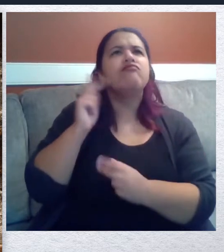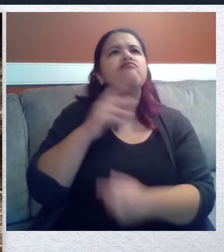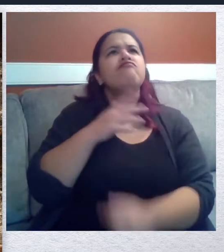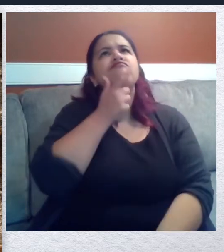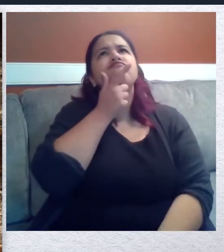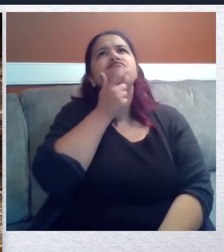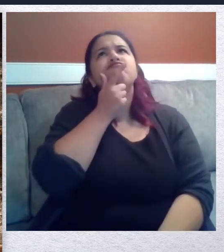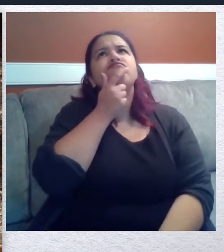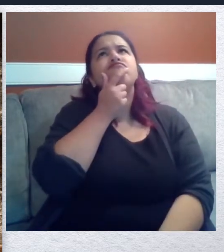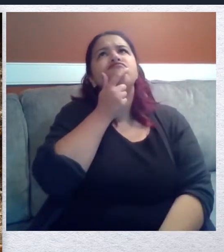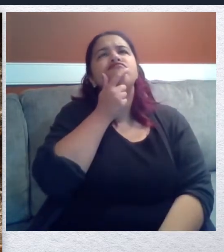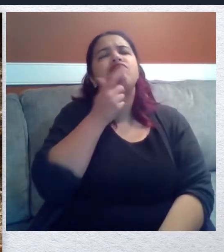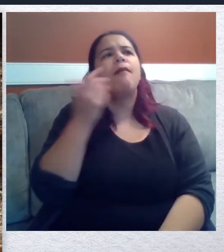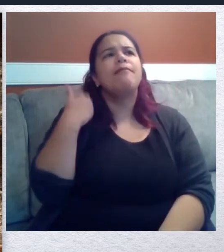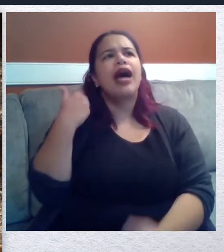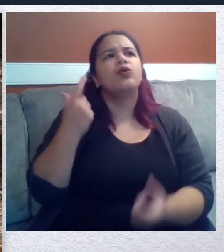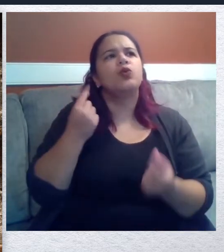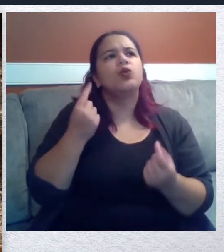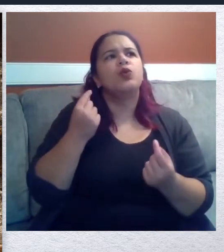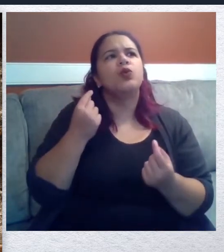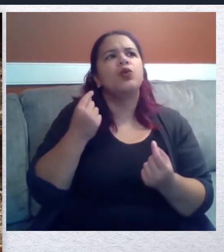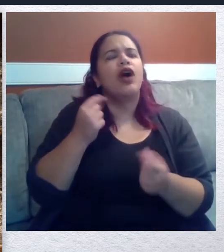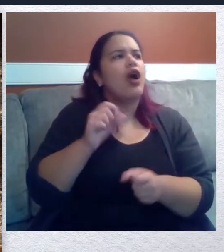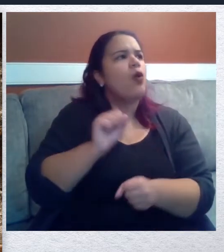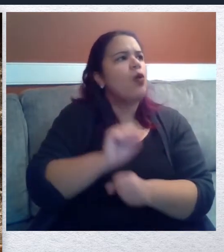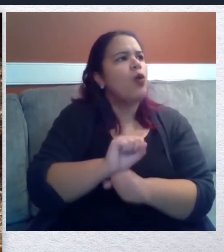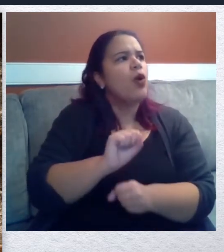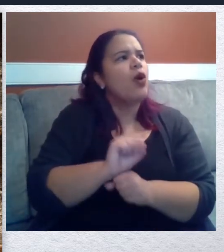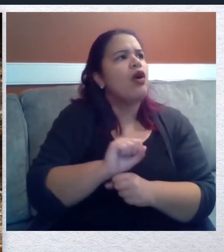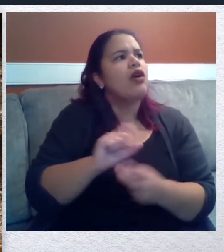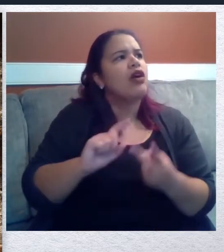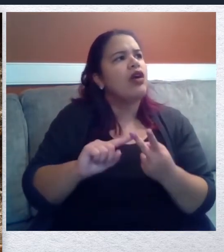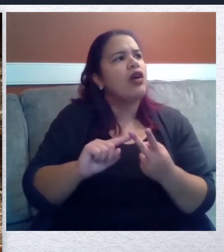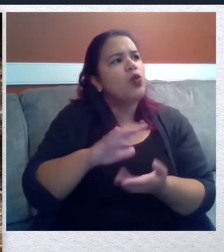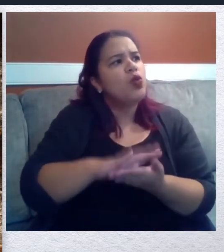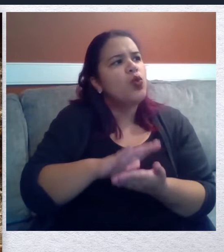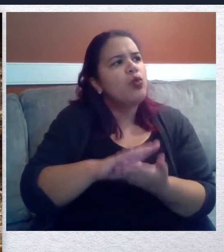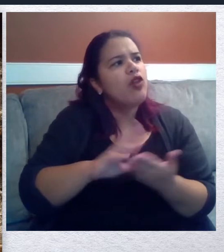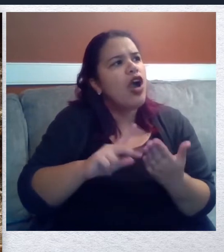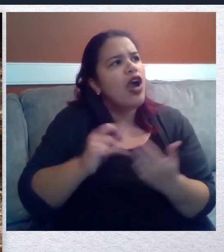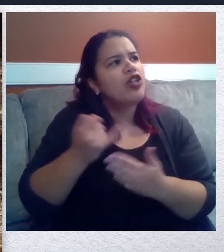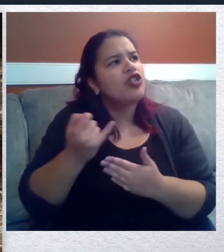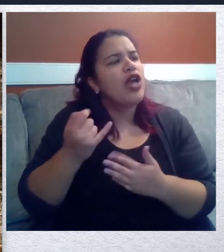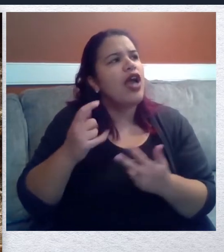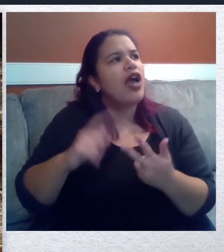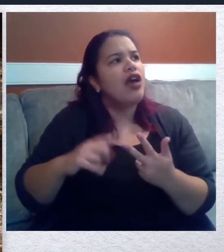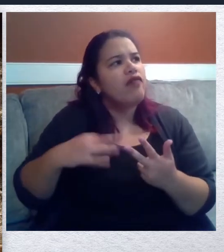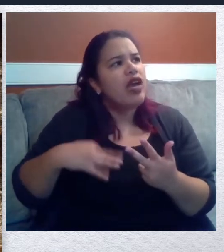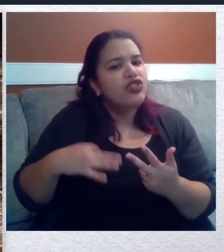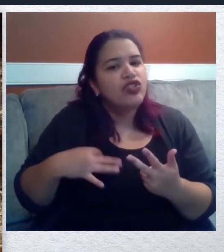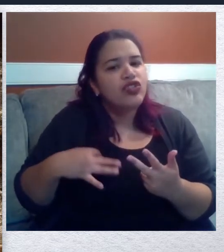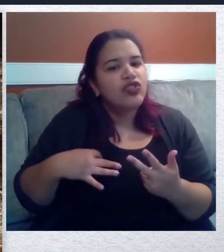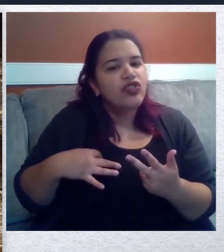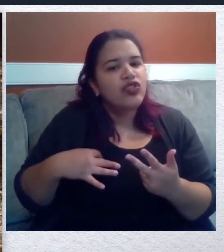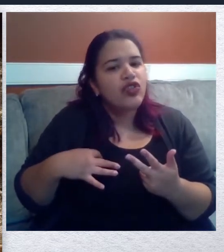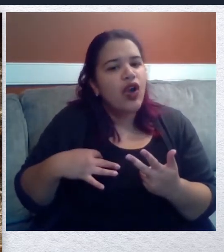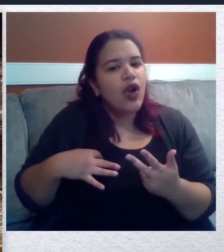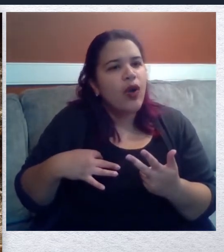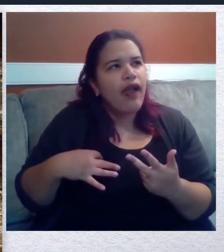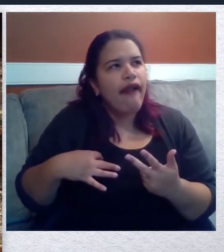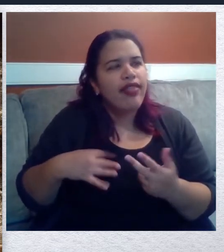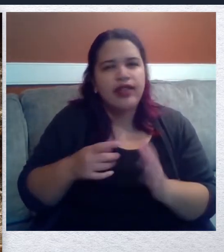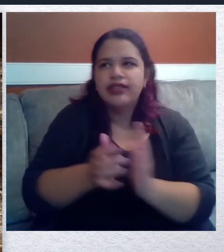school projects, and identify examples of where you have had used those similar skills.